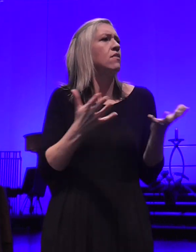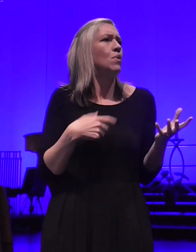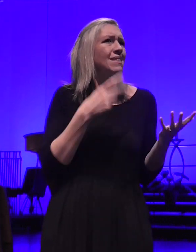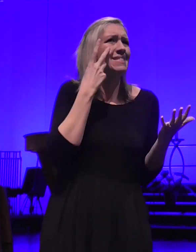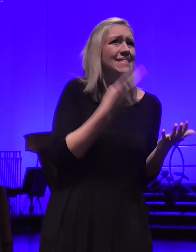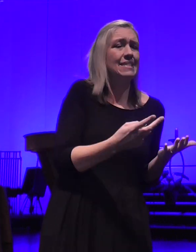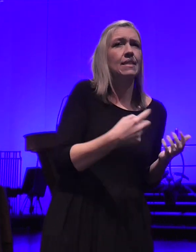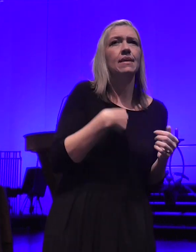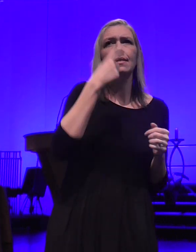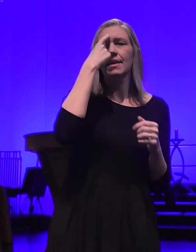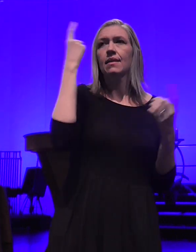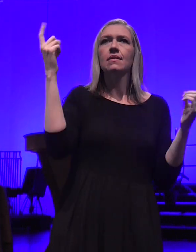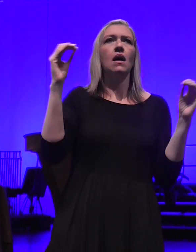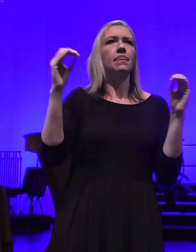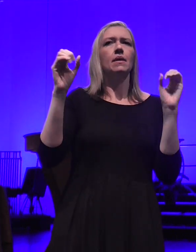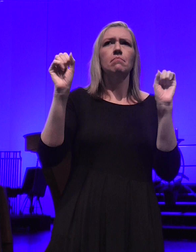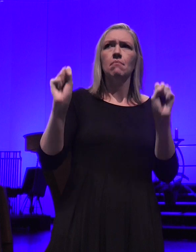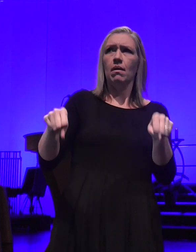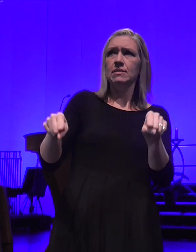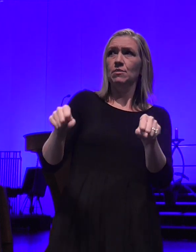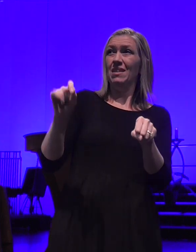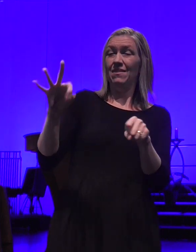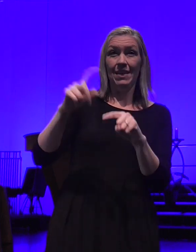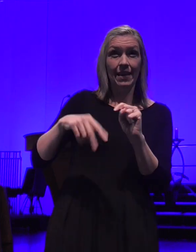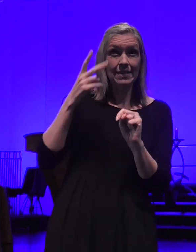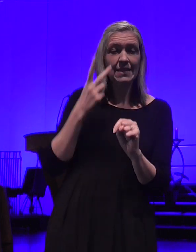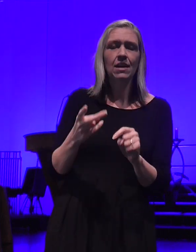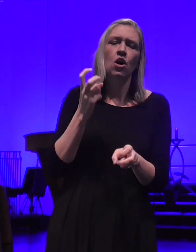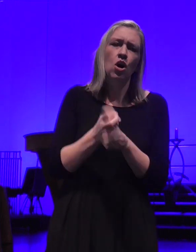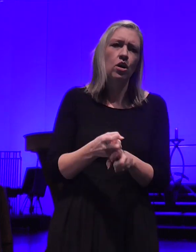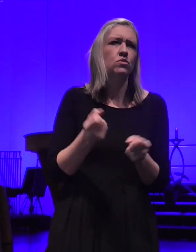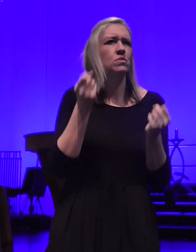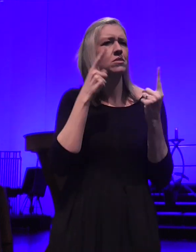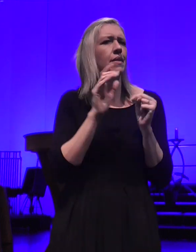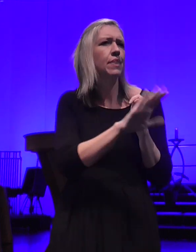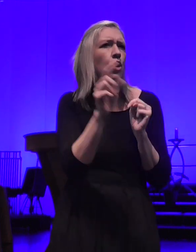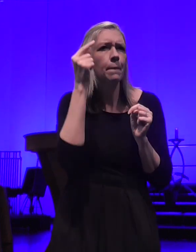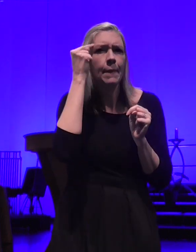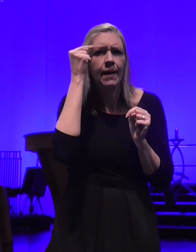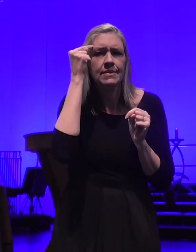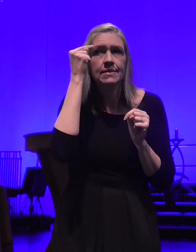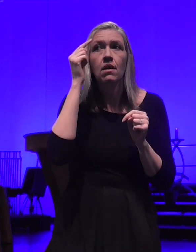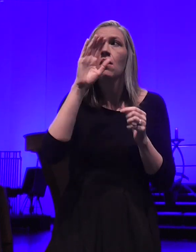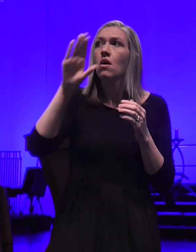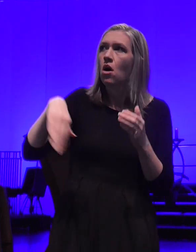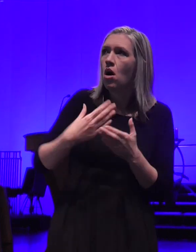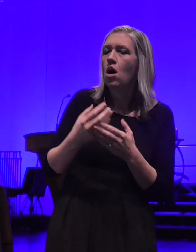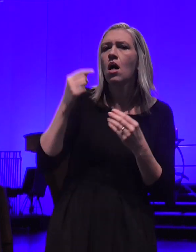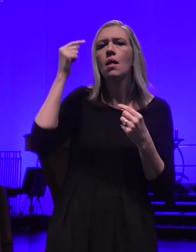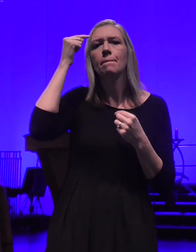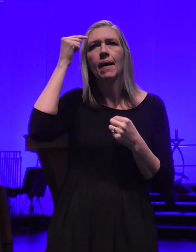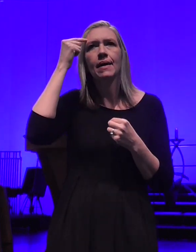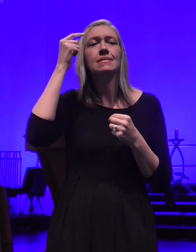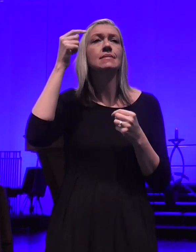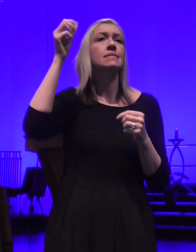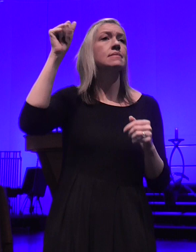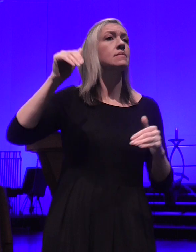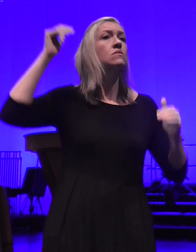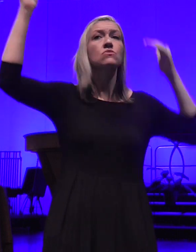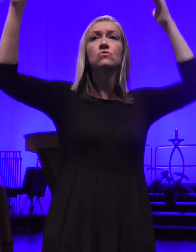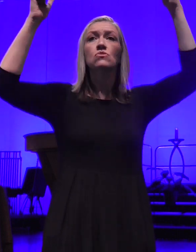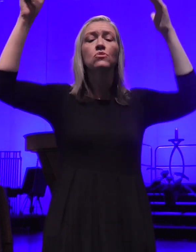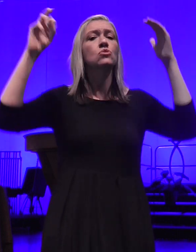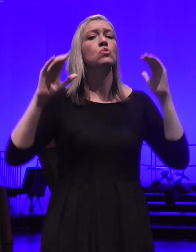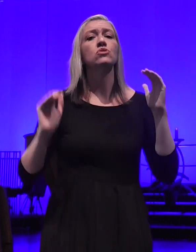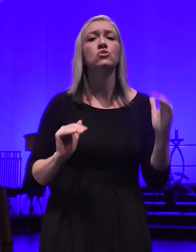think that nothing can be which is not comprehensible by their little minds. All minds, Virginia, whether they be men's or children's, are